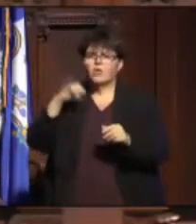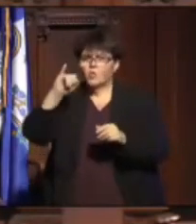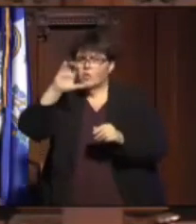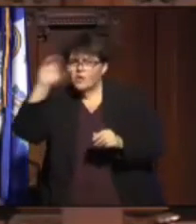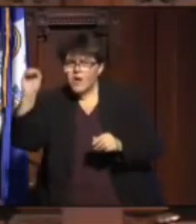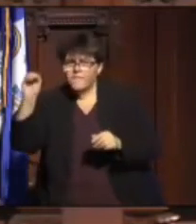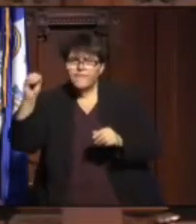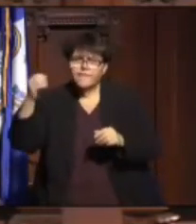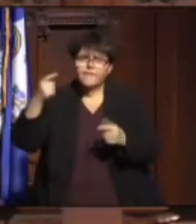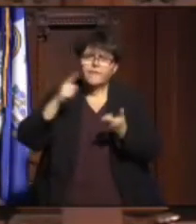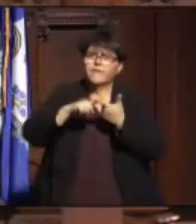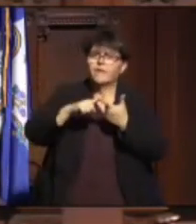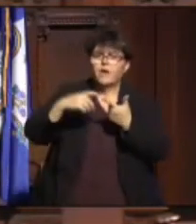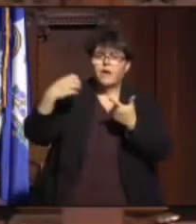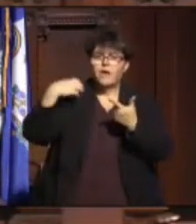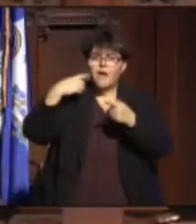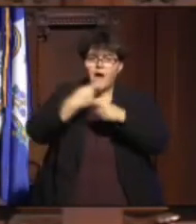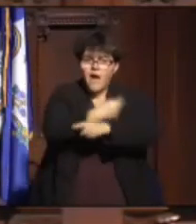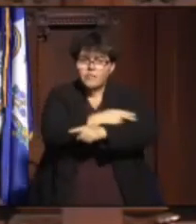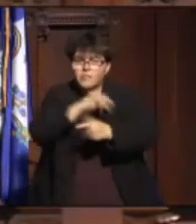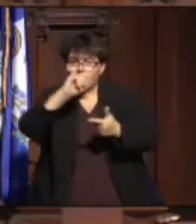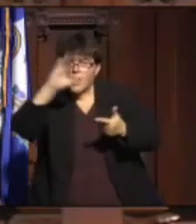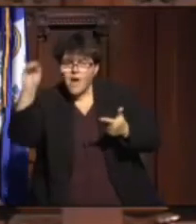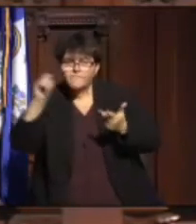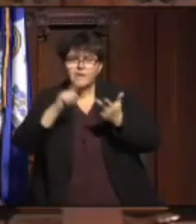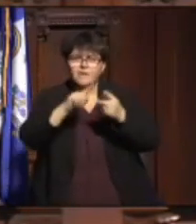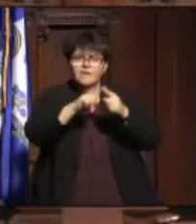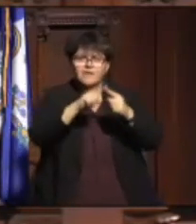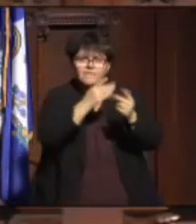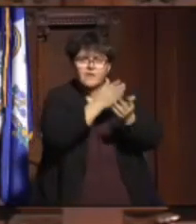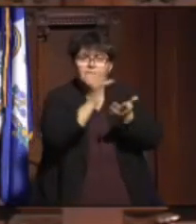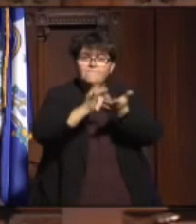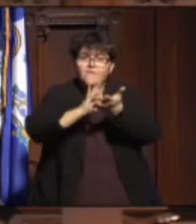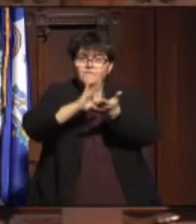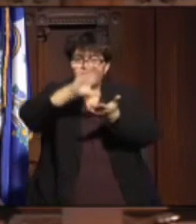companies, step up and be part of the solution.